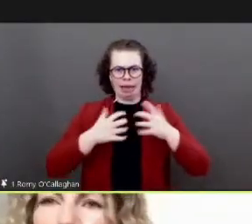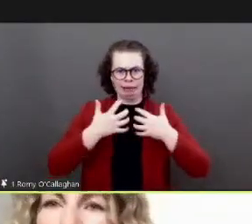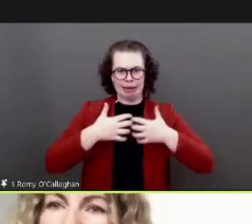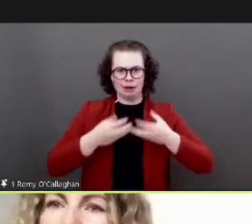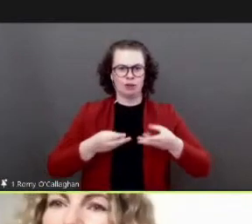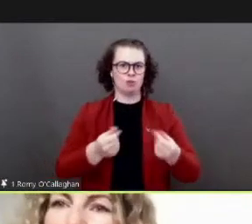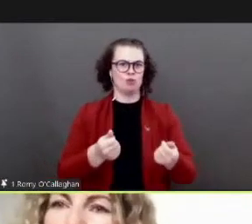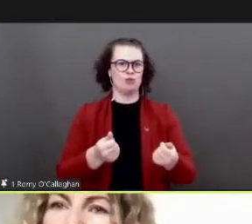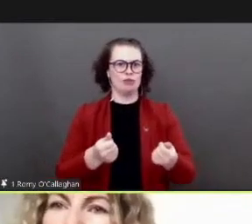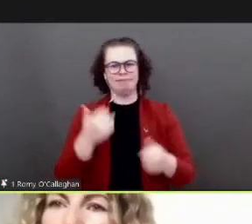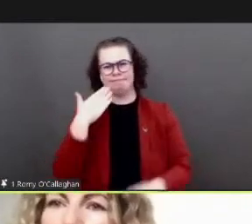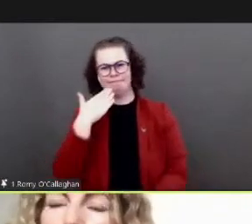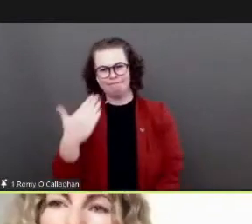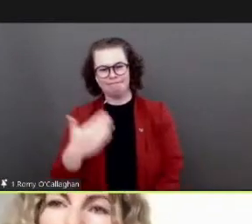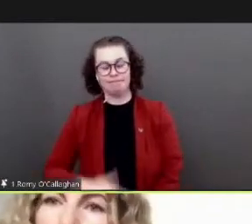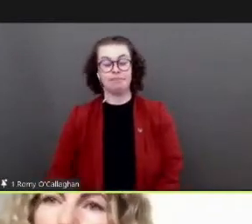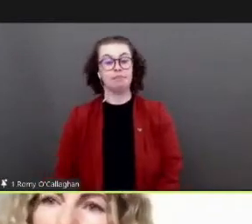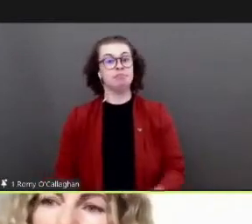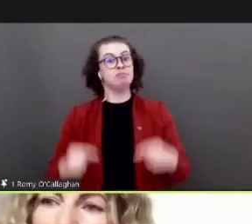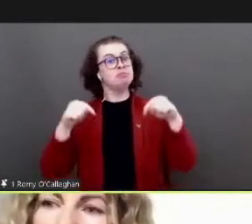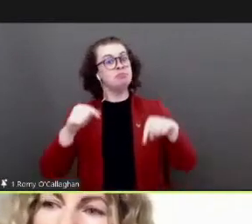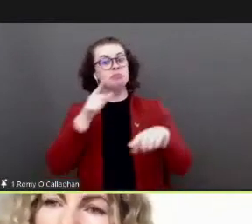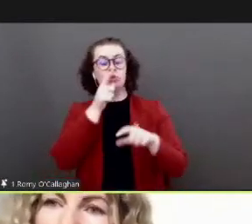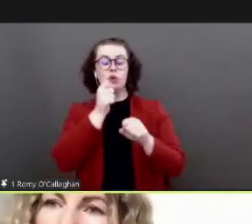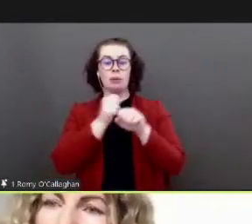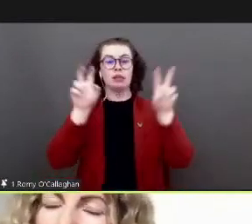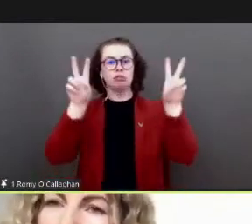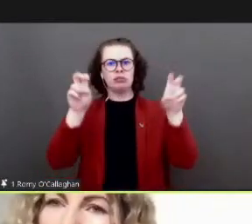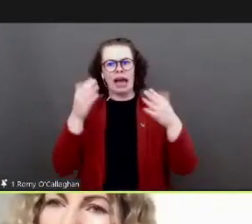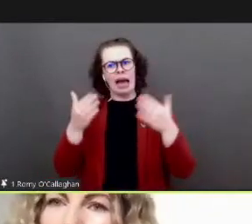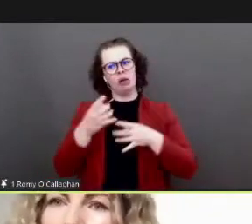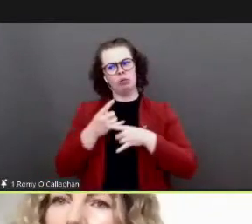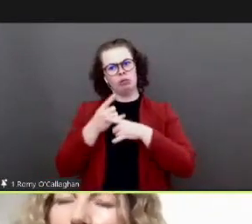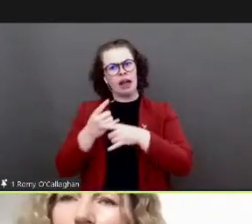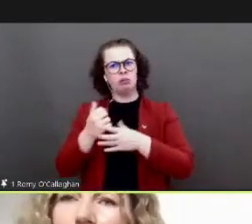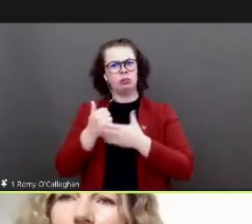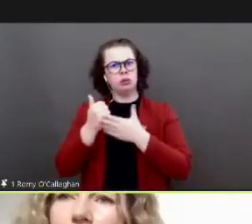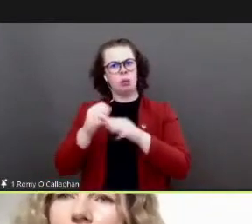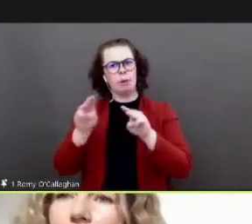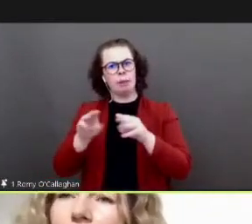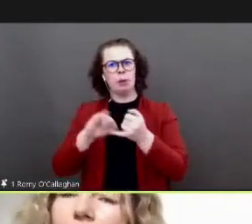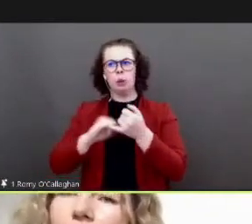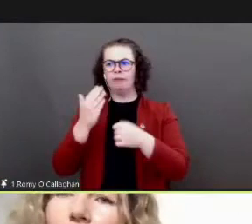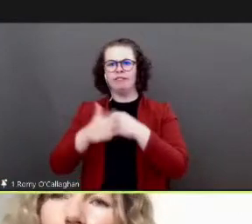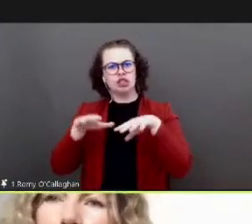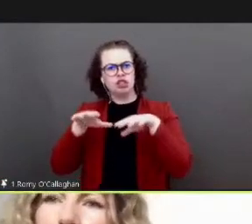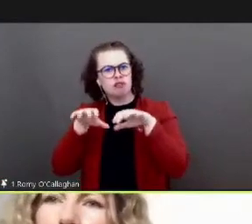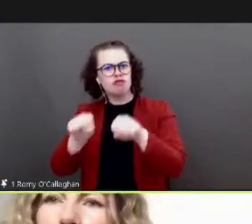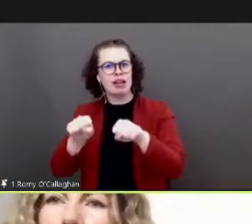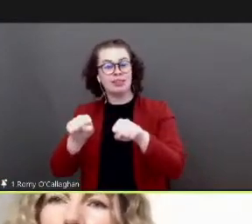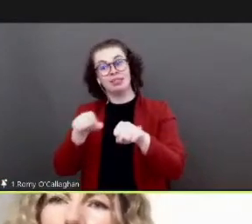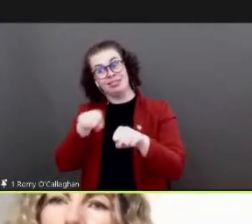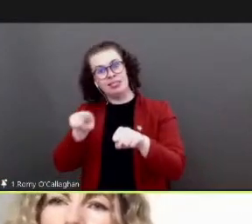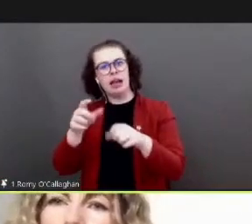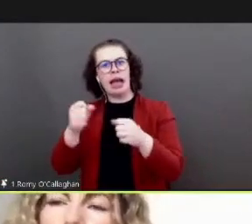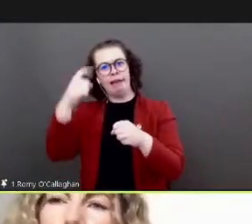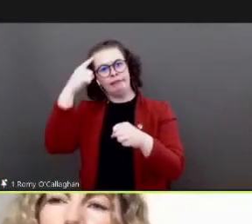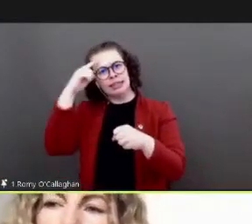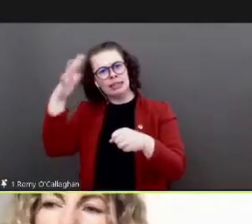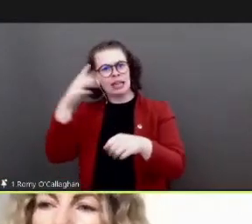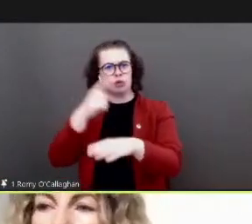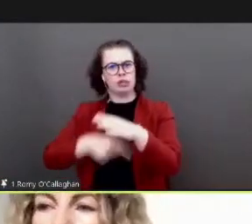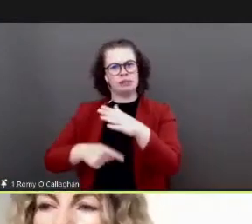Today I'm here to speak a little bit about supporting people with mental health difficulties in custody, and to give a little bit of an indication of